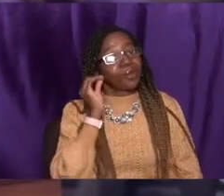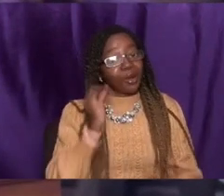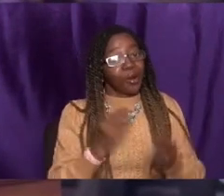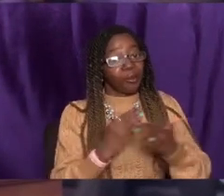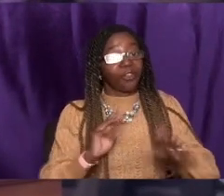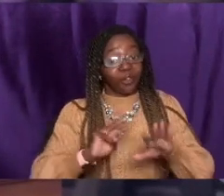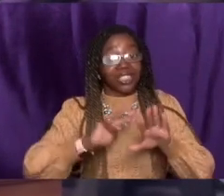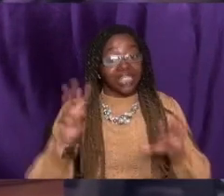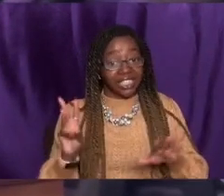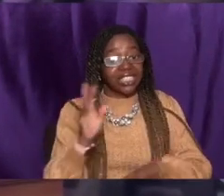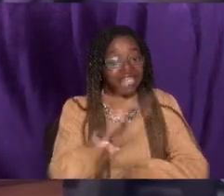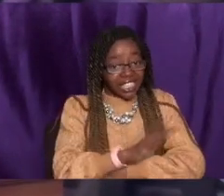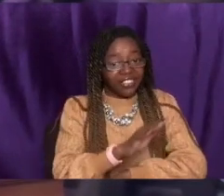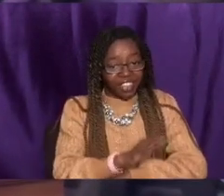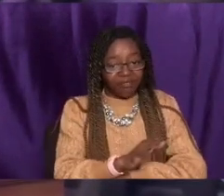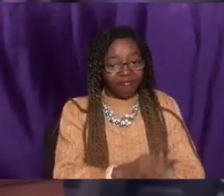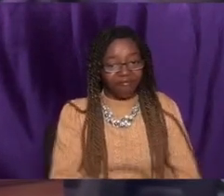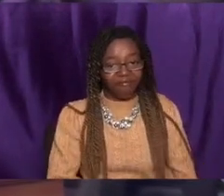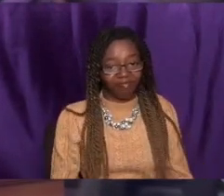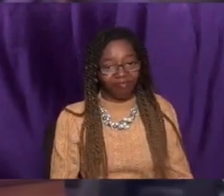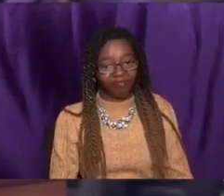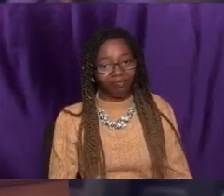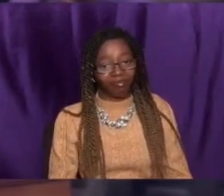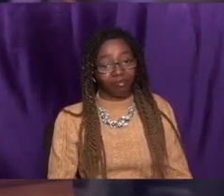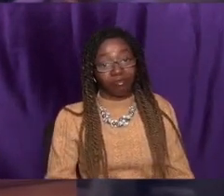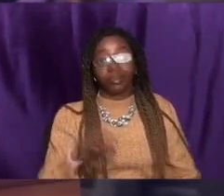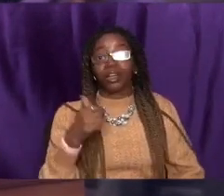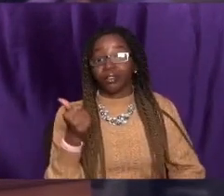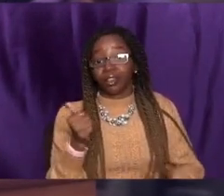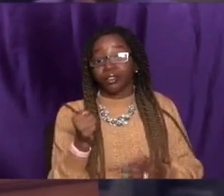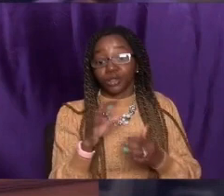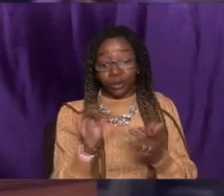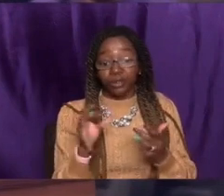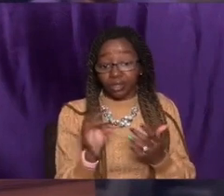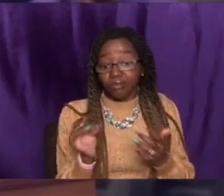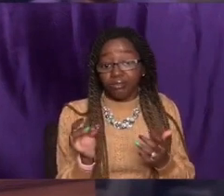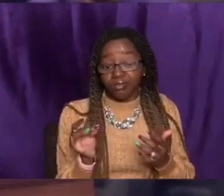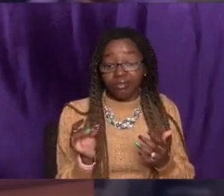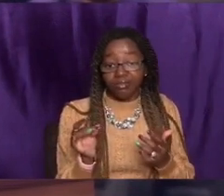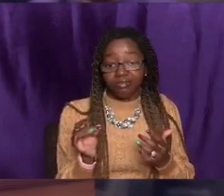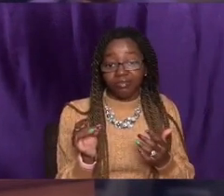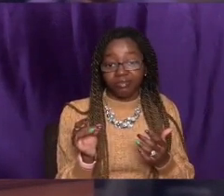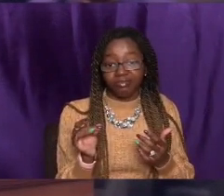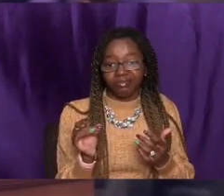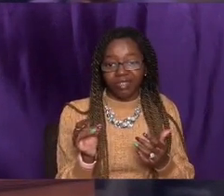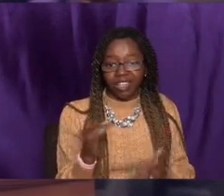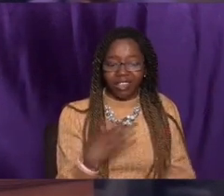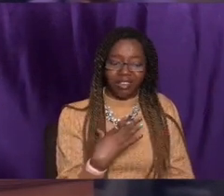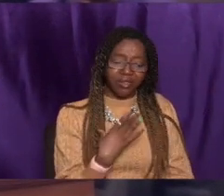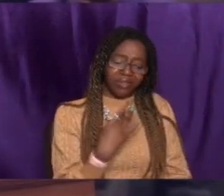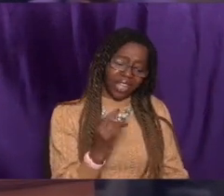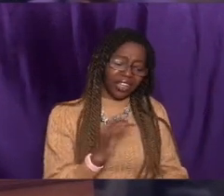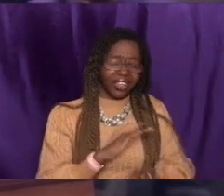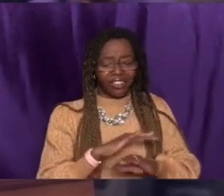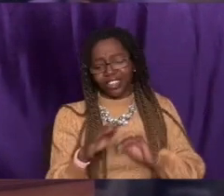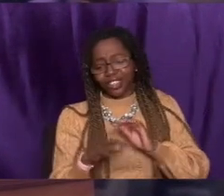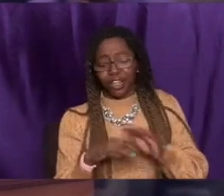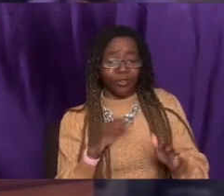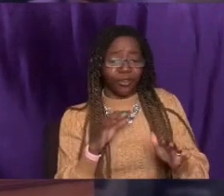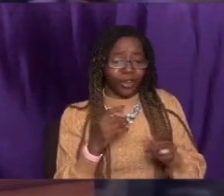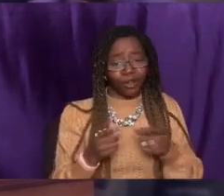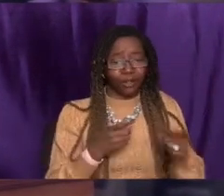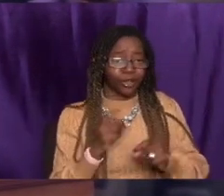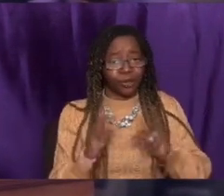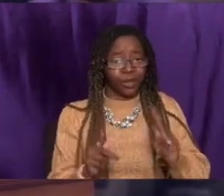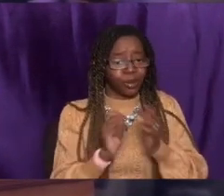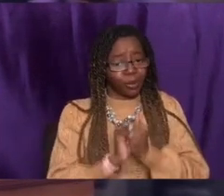But there's another choice. And you like this comfort and control because people